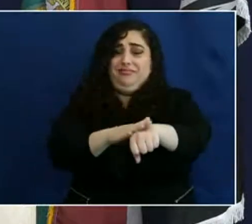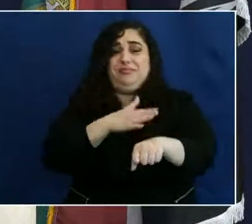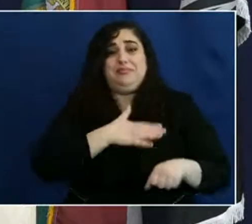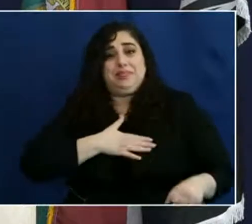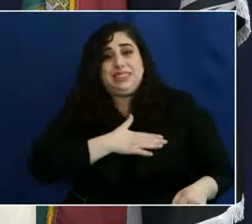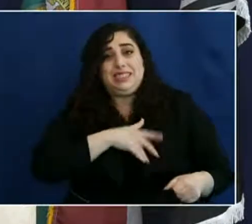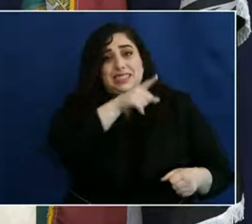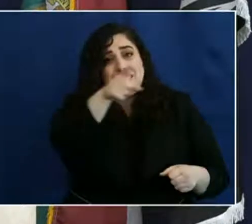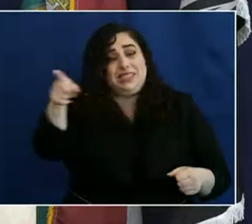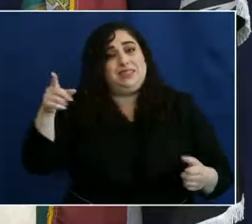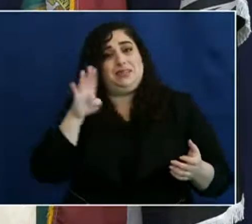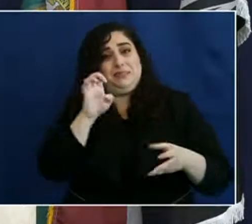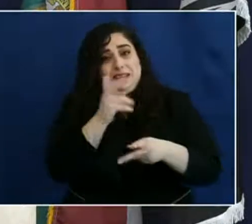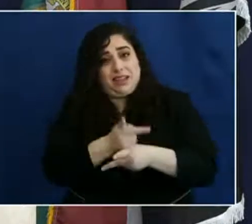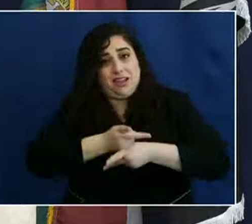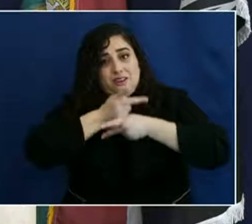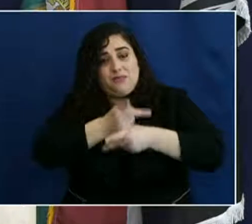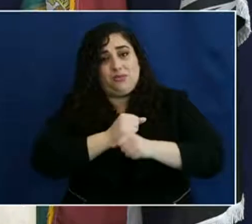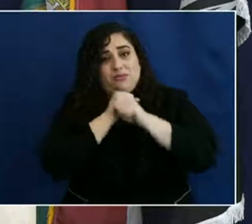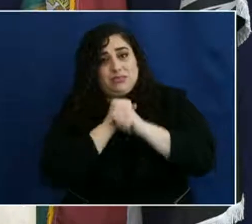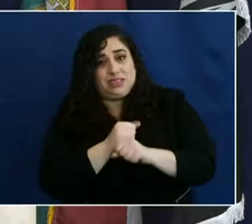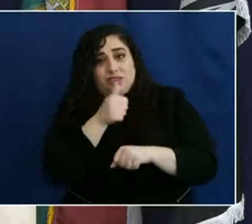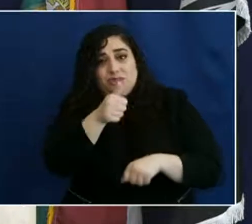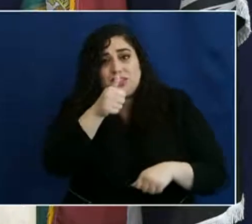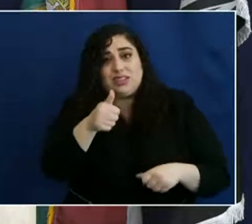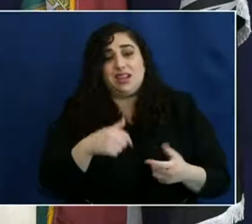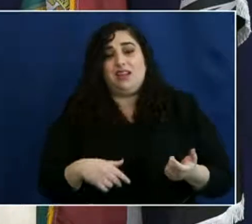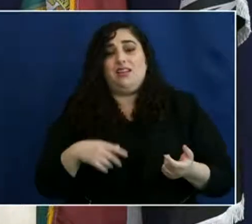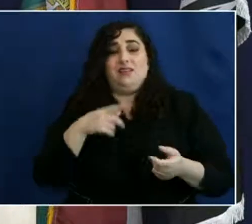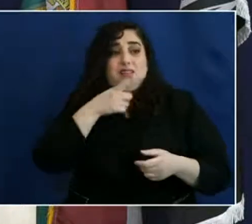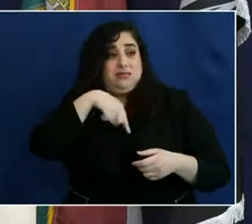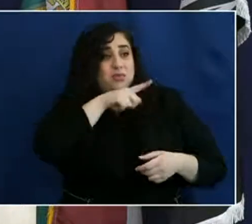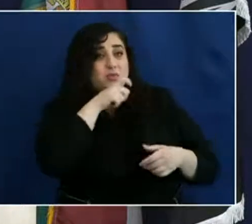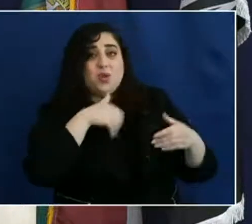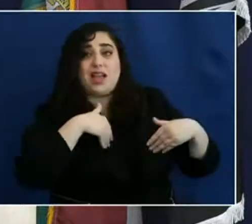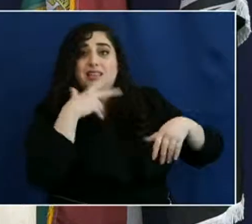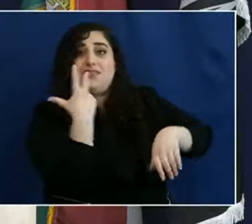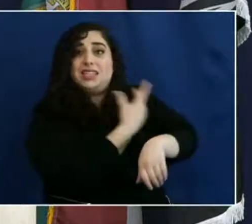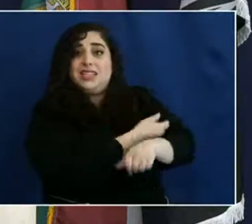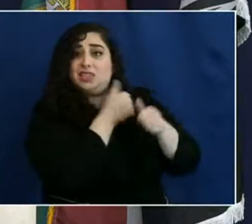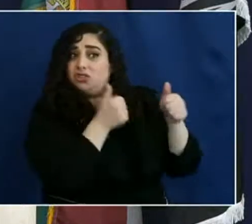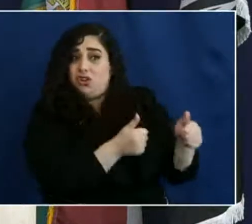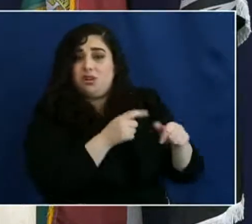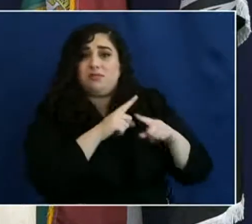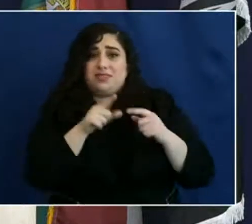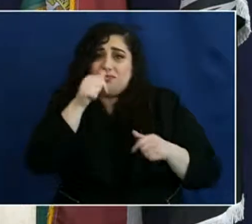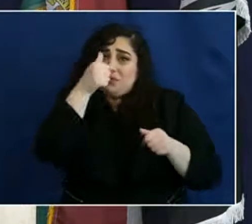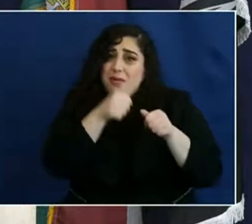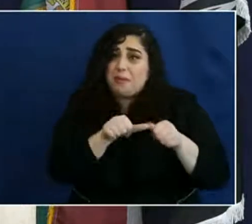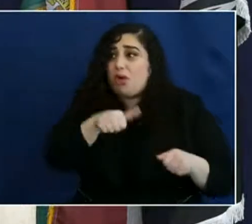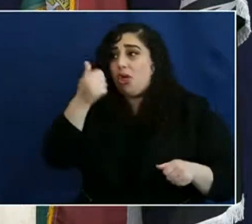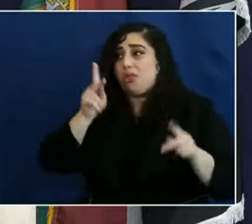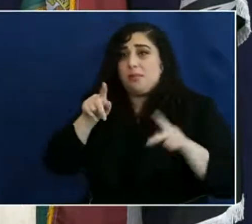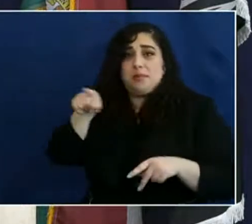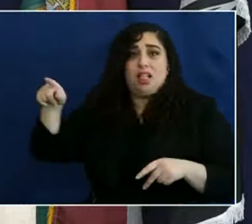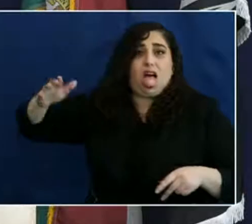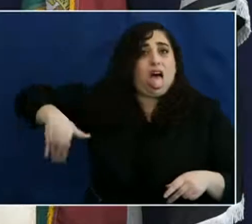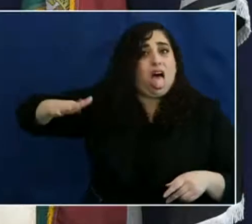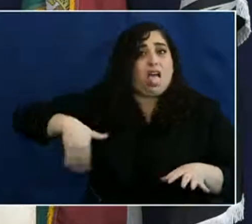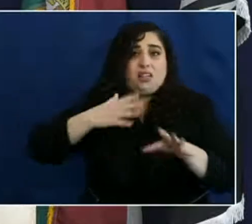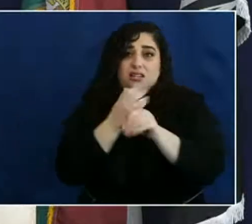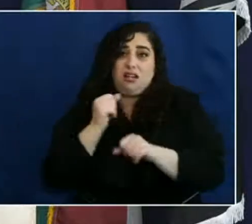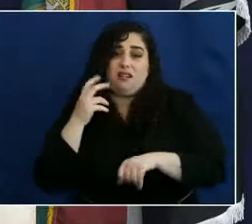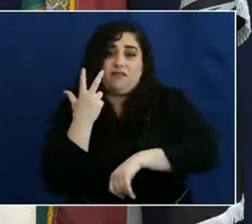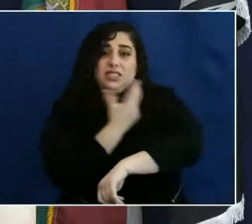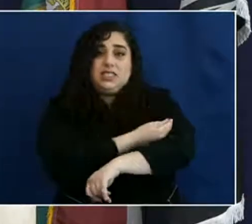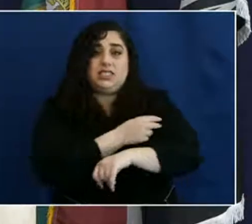some protection afforded by the number of folks who have gotten the vaccine, but again, not everyone has. And so there is still, a danger and risk